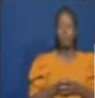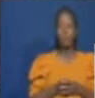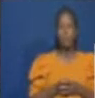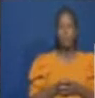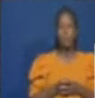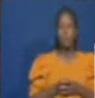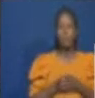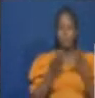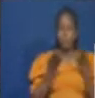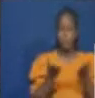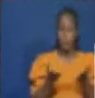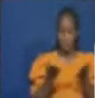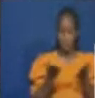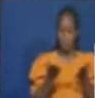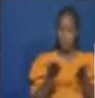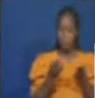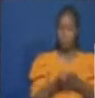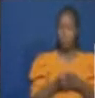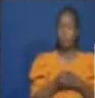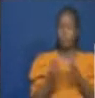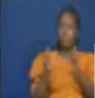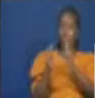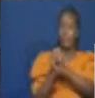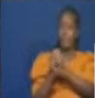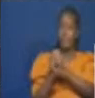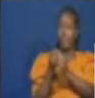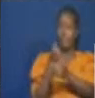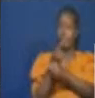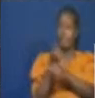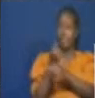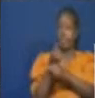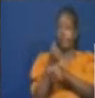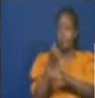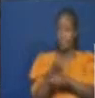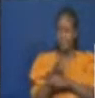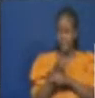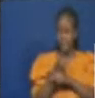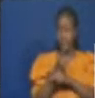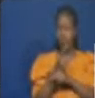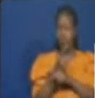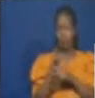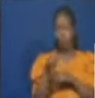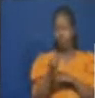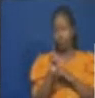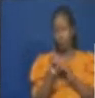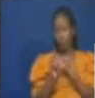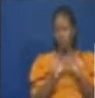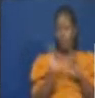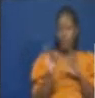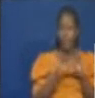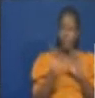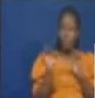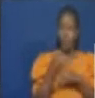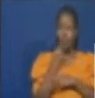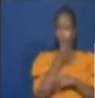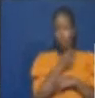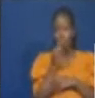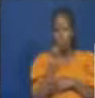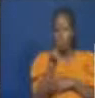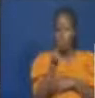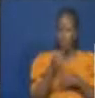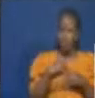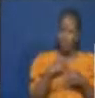Give you 10 minutes to tell us the story of your life. I'm sure you've been watching the proceedings.